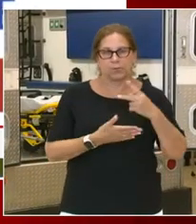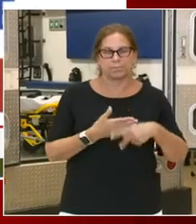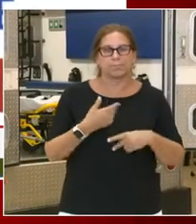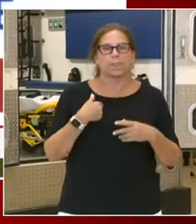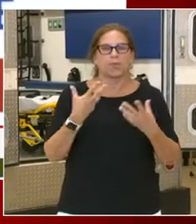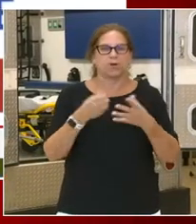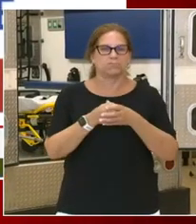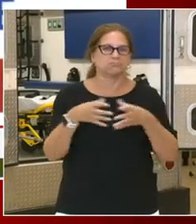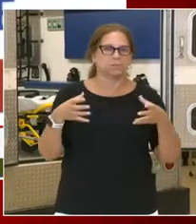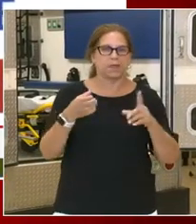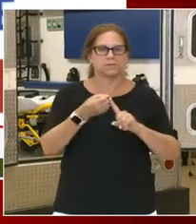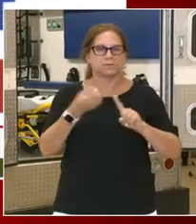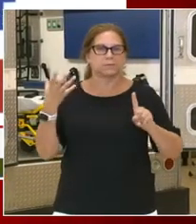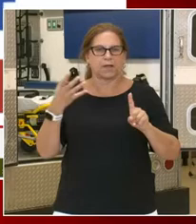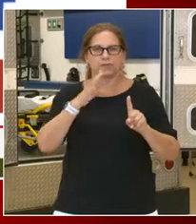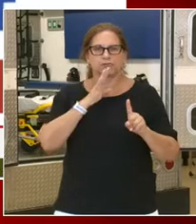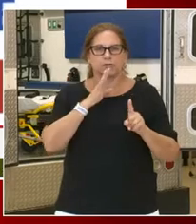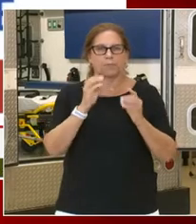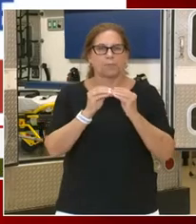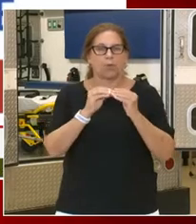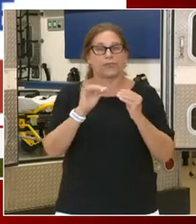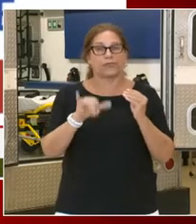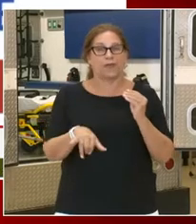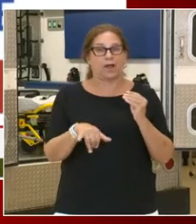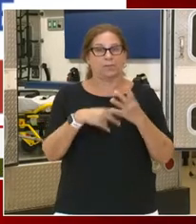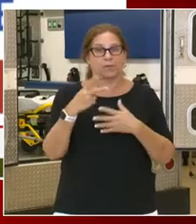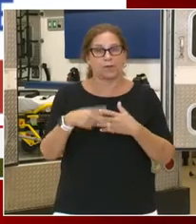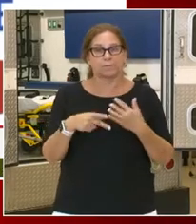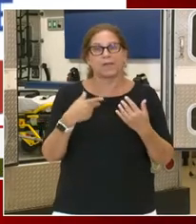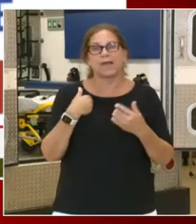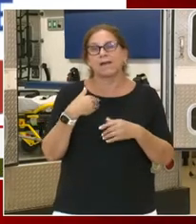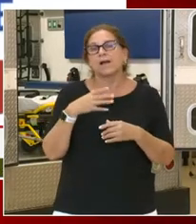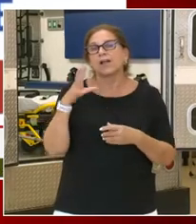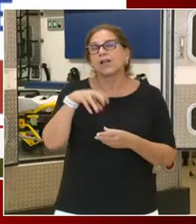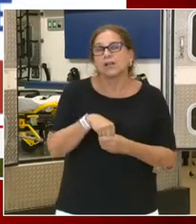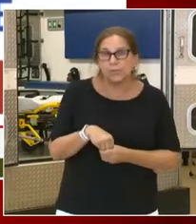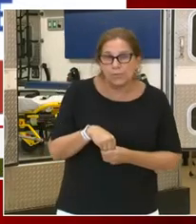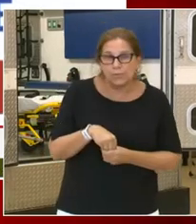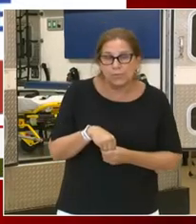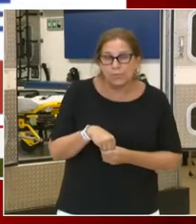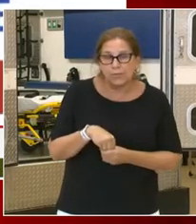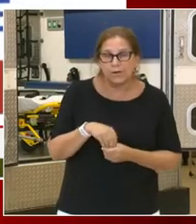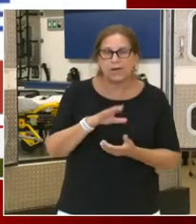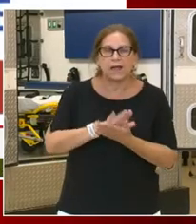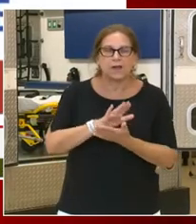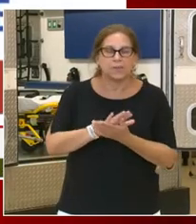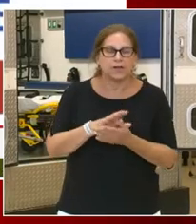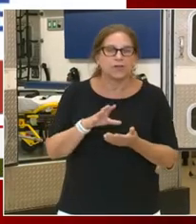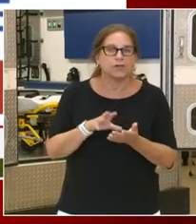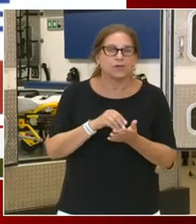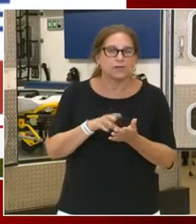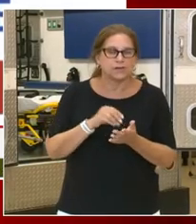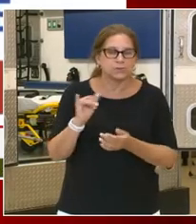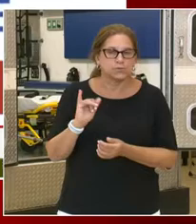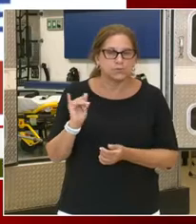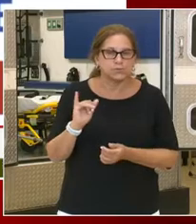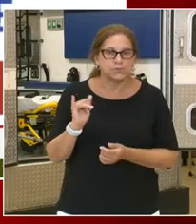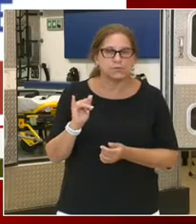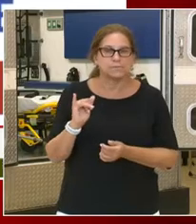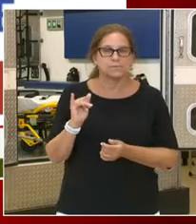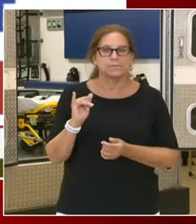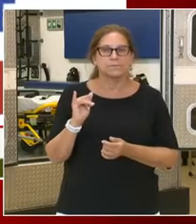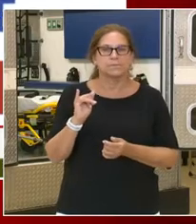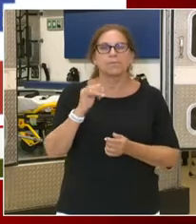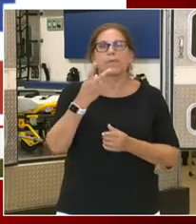embedded academic learning and acceleration in our traditional and exciting DPR summer camps. So we've got a lot of exciting